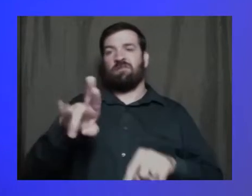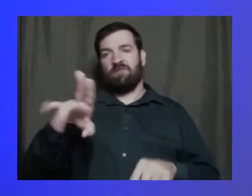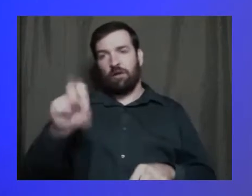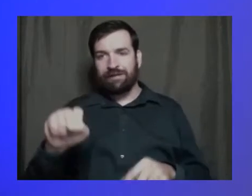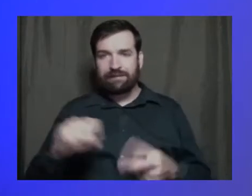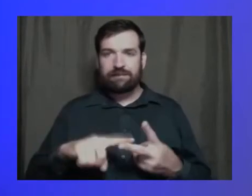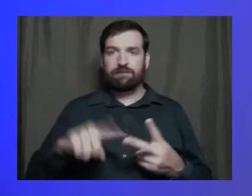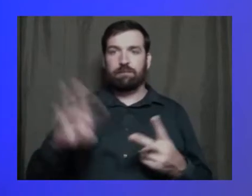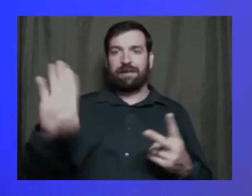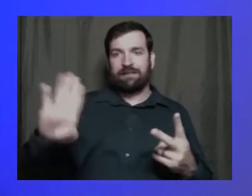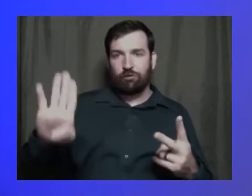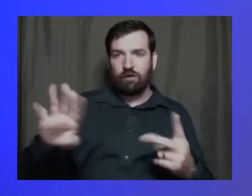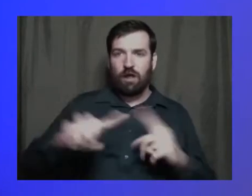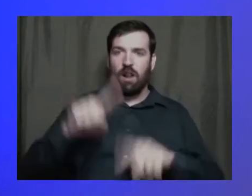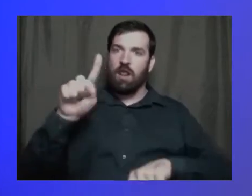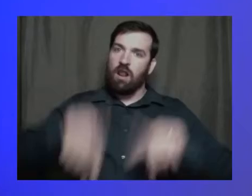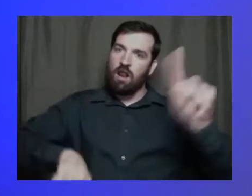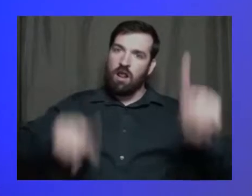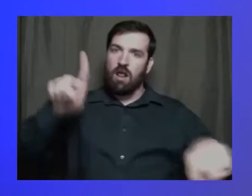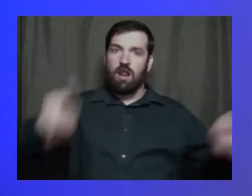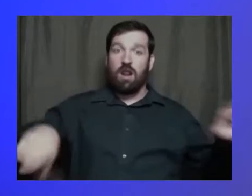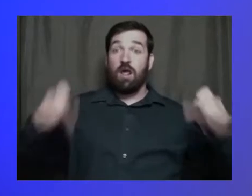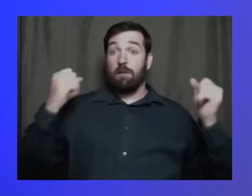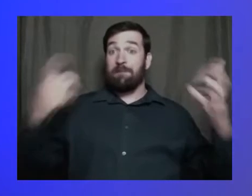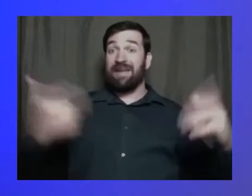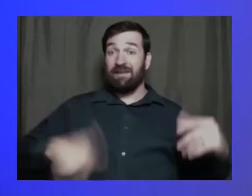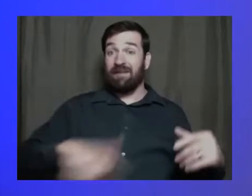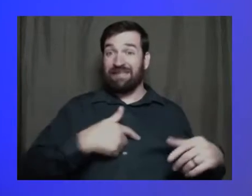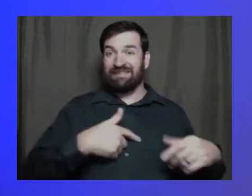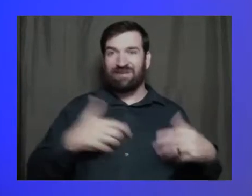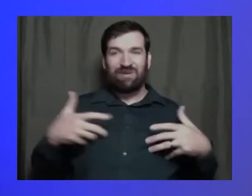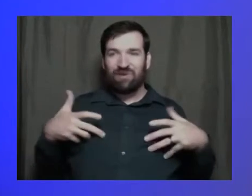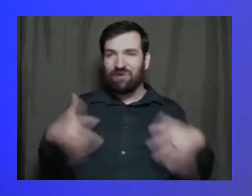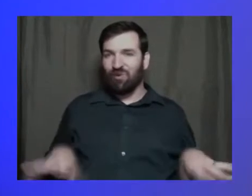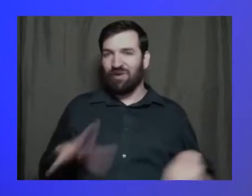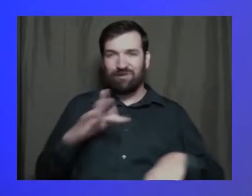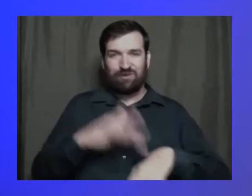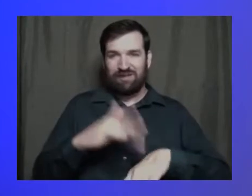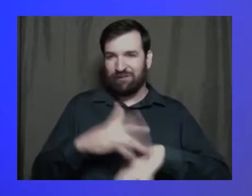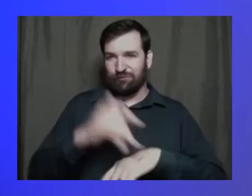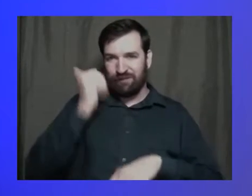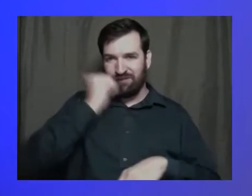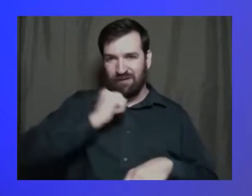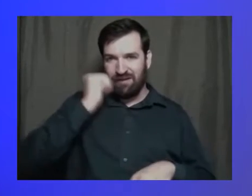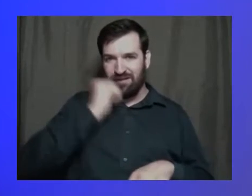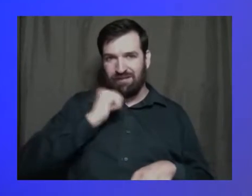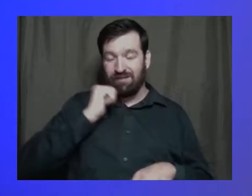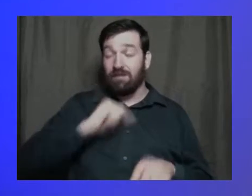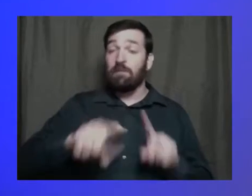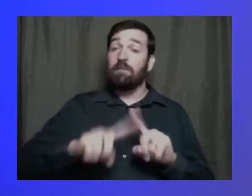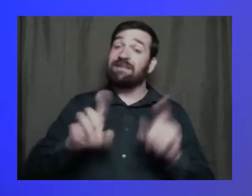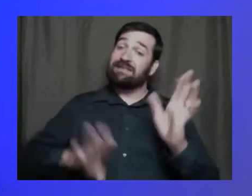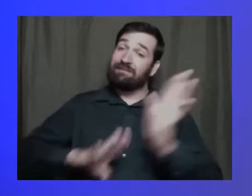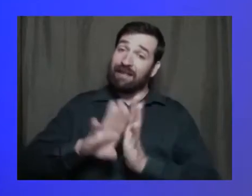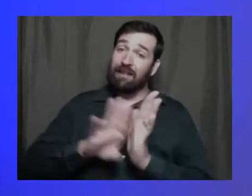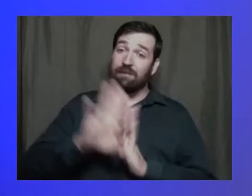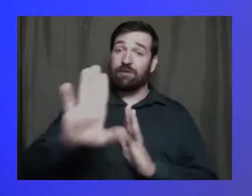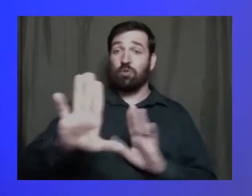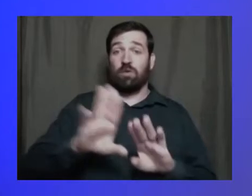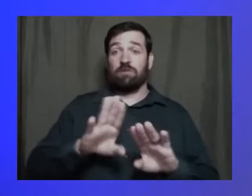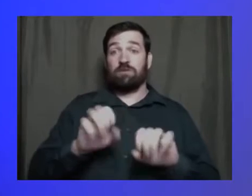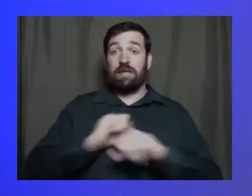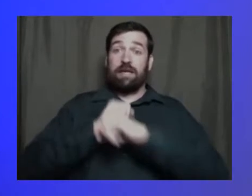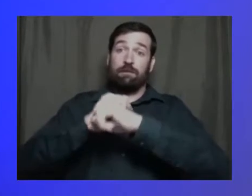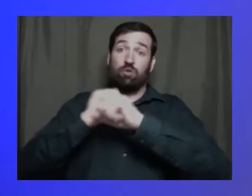us would not want to touch on a normal day. And developing your immune system is incredibly important for children, and that has continued to happen even